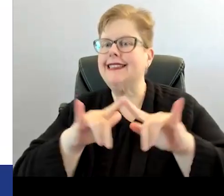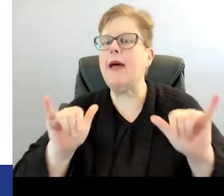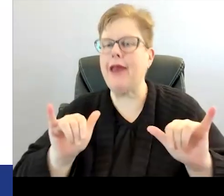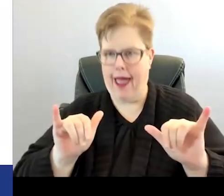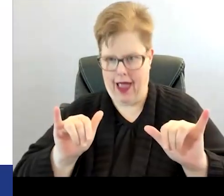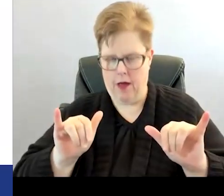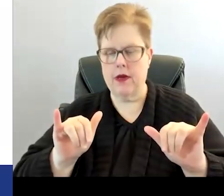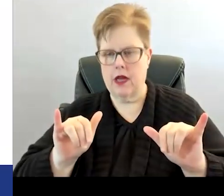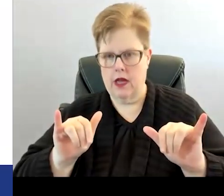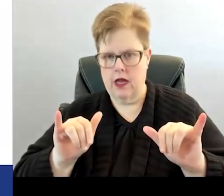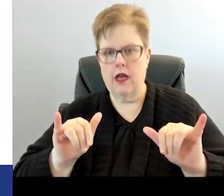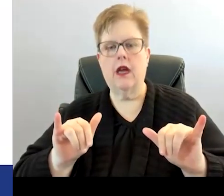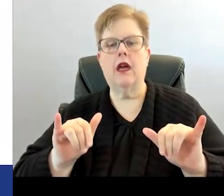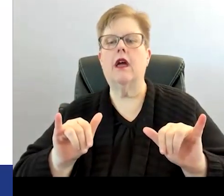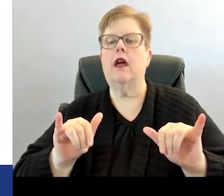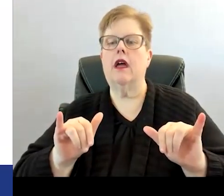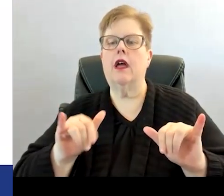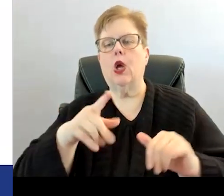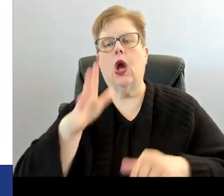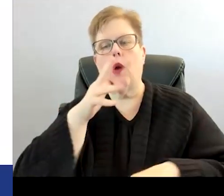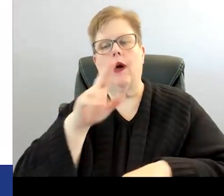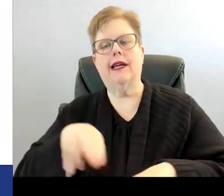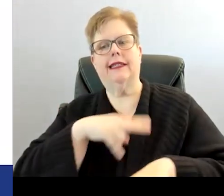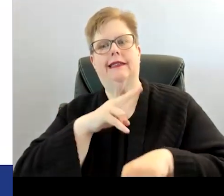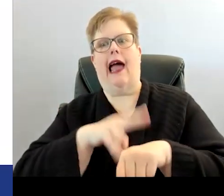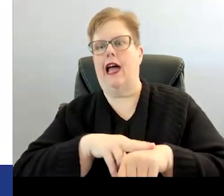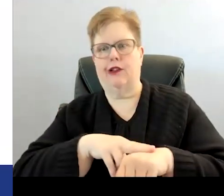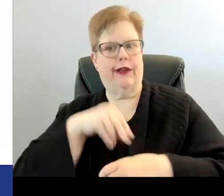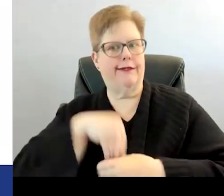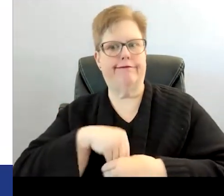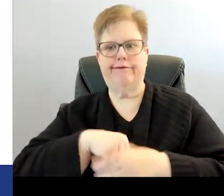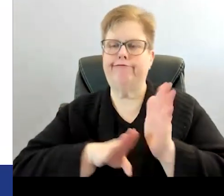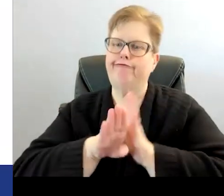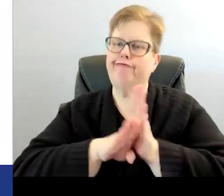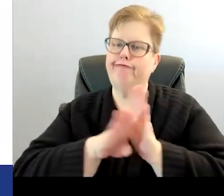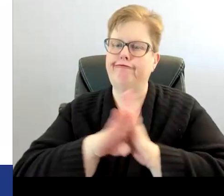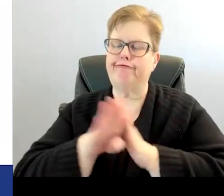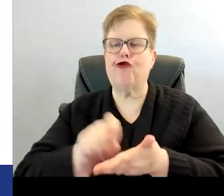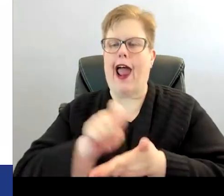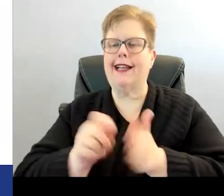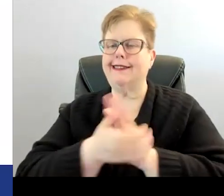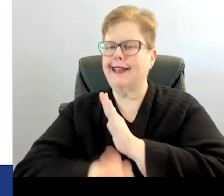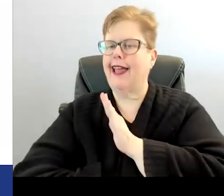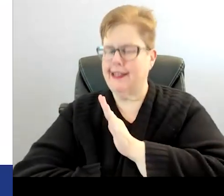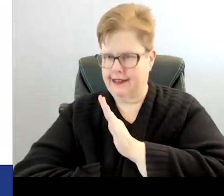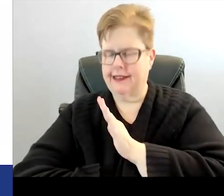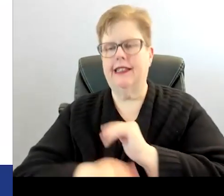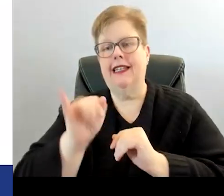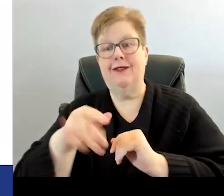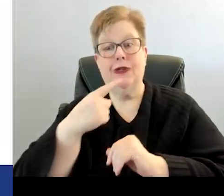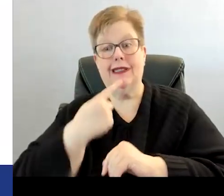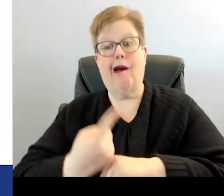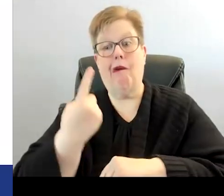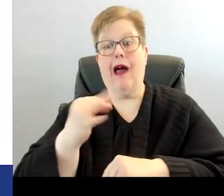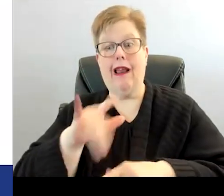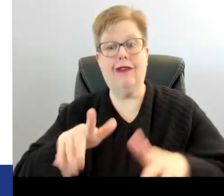time, you are naturally going to develop your writing skills. So if by chance you said that one of the things you